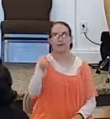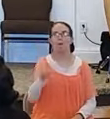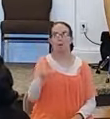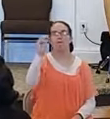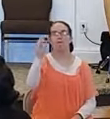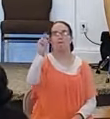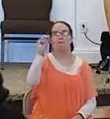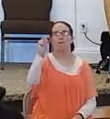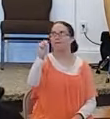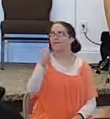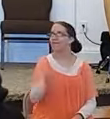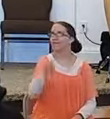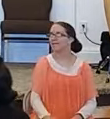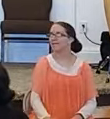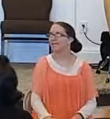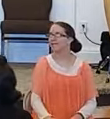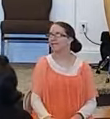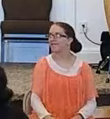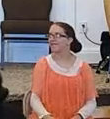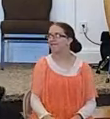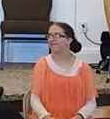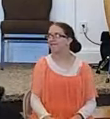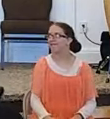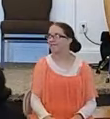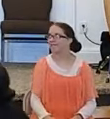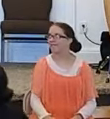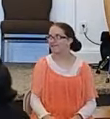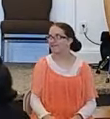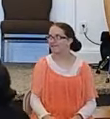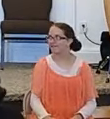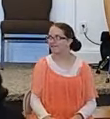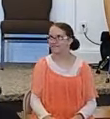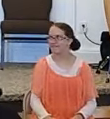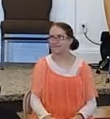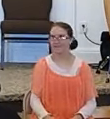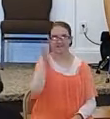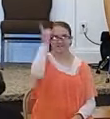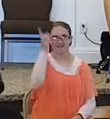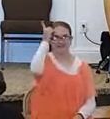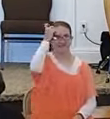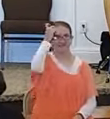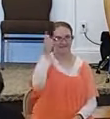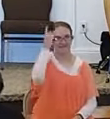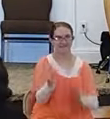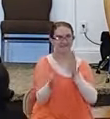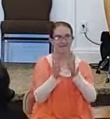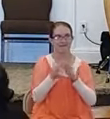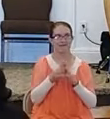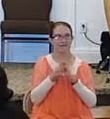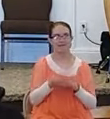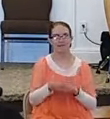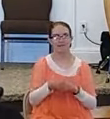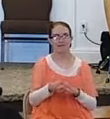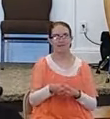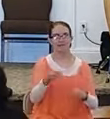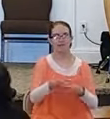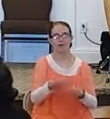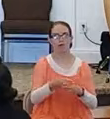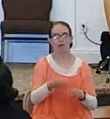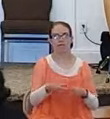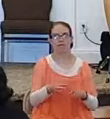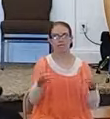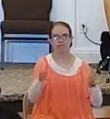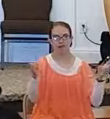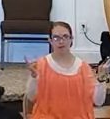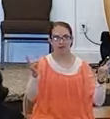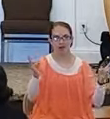Okay. Yeah, you're not supposed to call people morons. This ain't a people I'm talking about. It's an idiot. It's a demon. I call him an idiot, but he's very, very